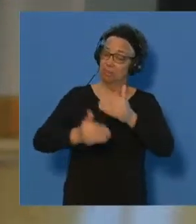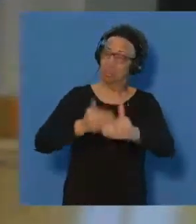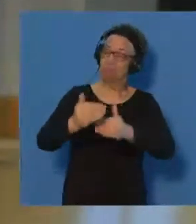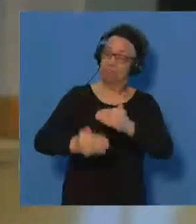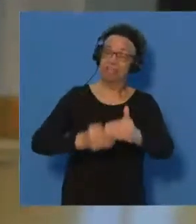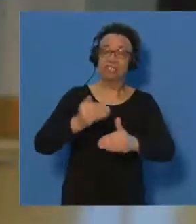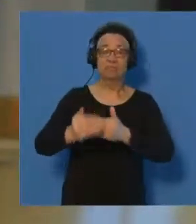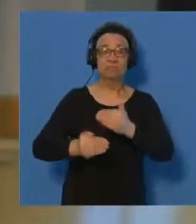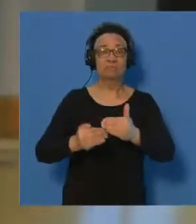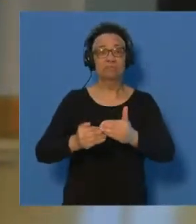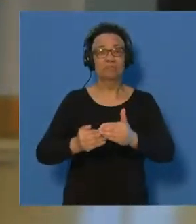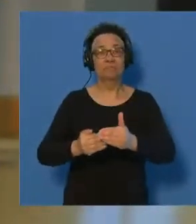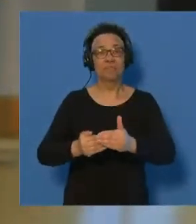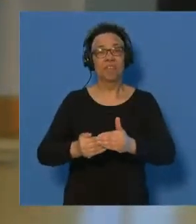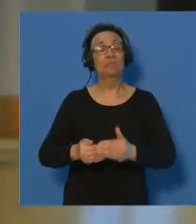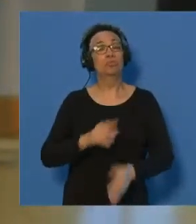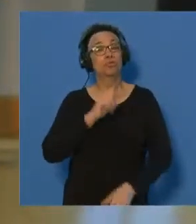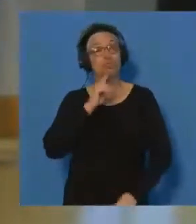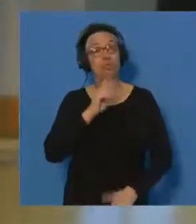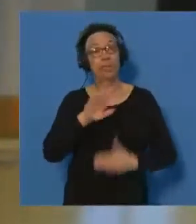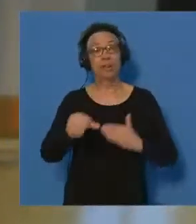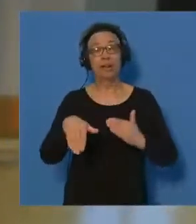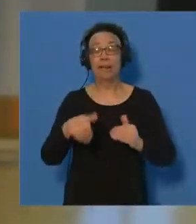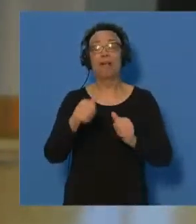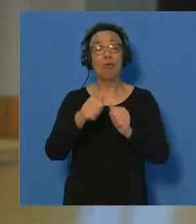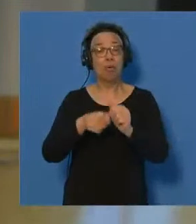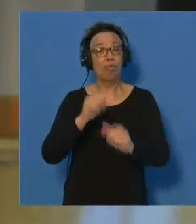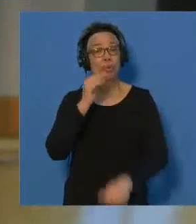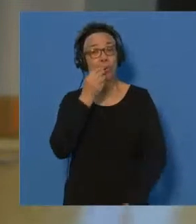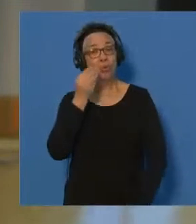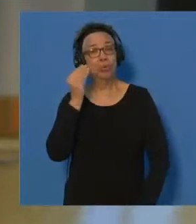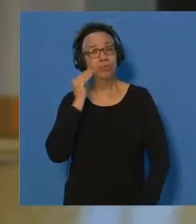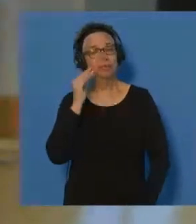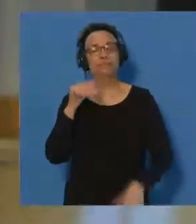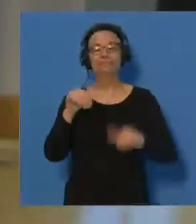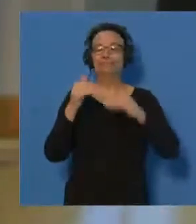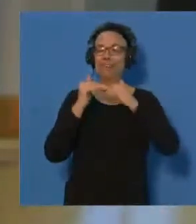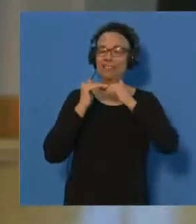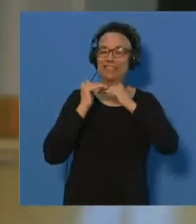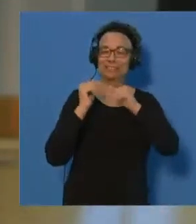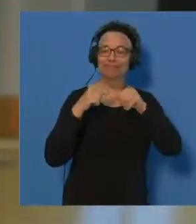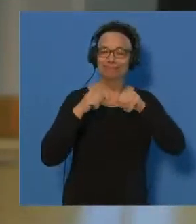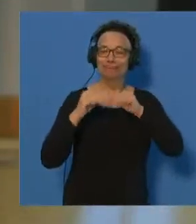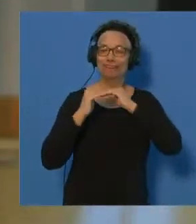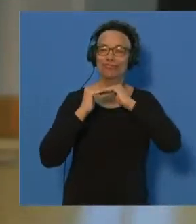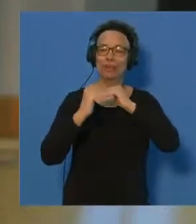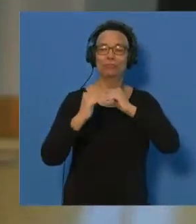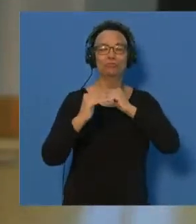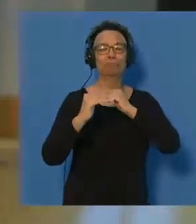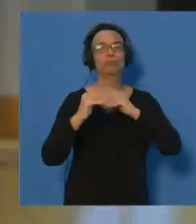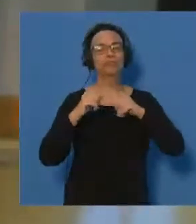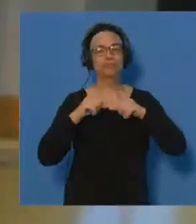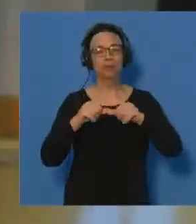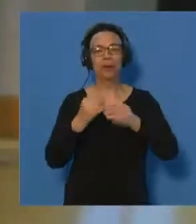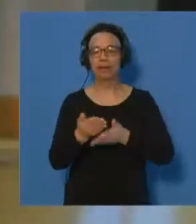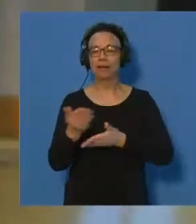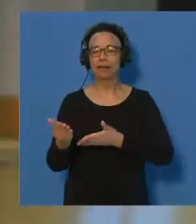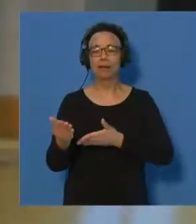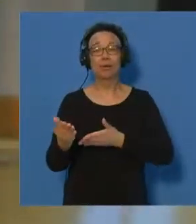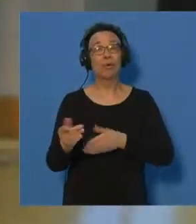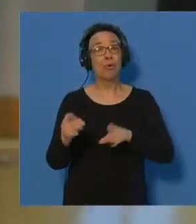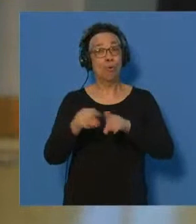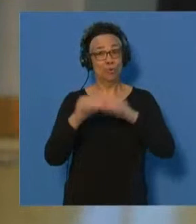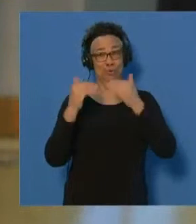This initiative will ensure that each home has a stable supply line. It will also limit the number of